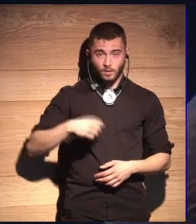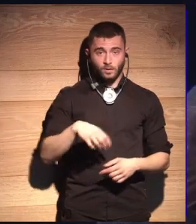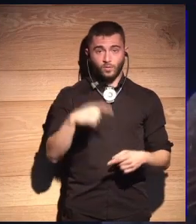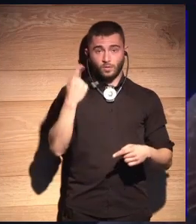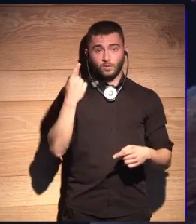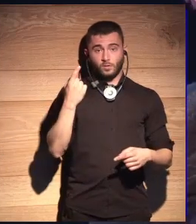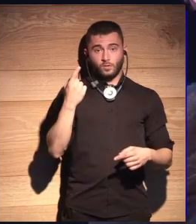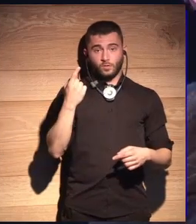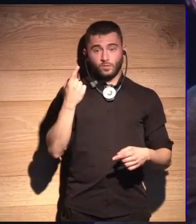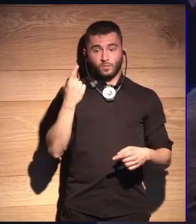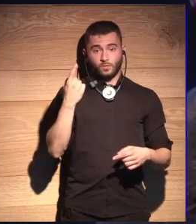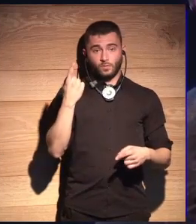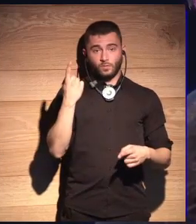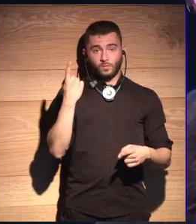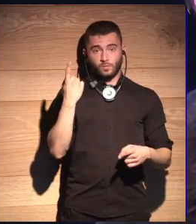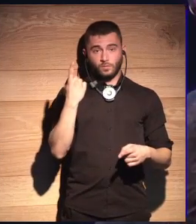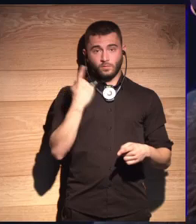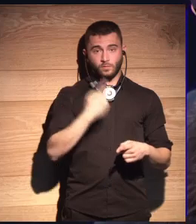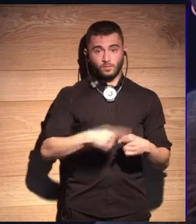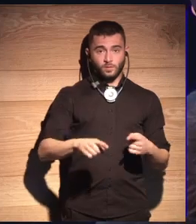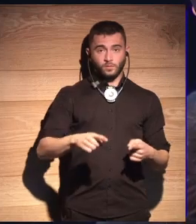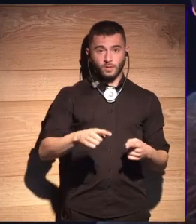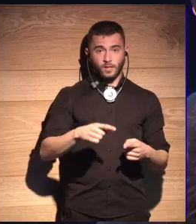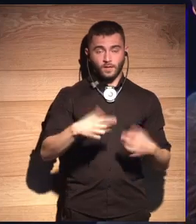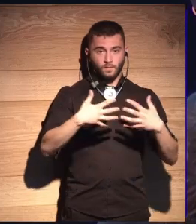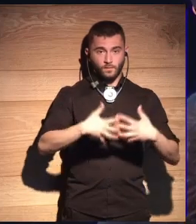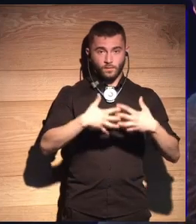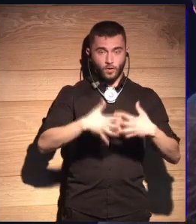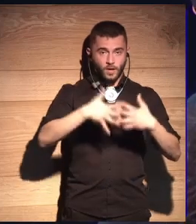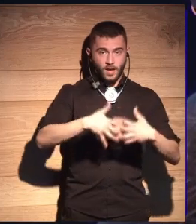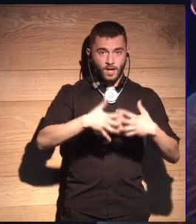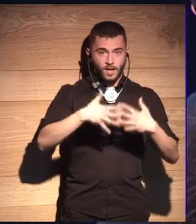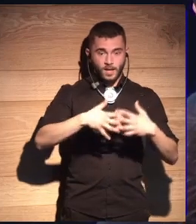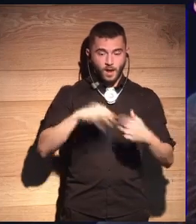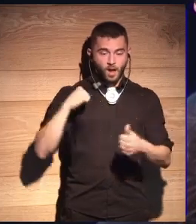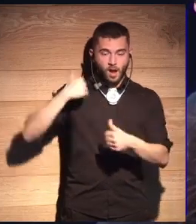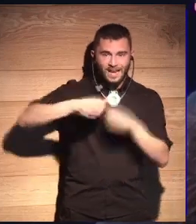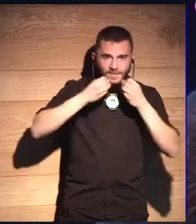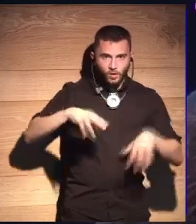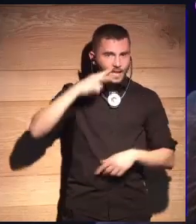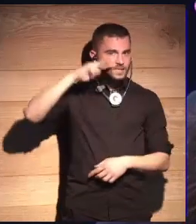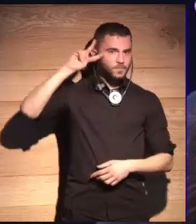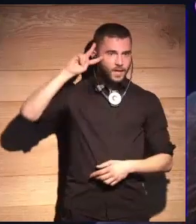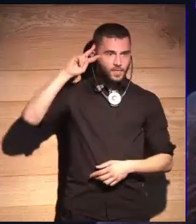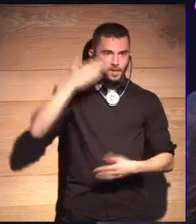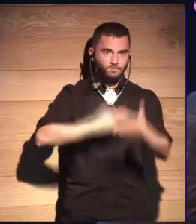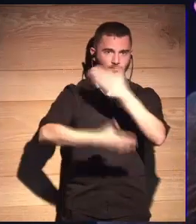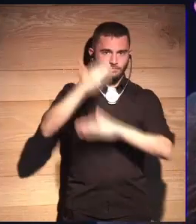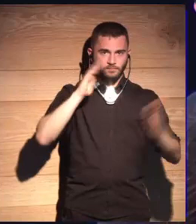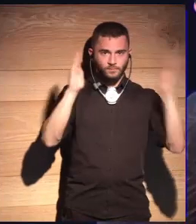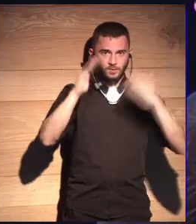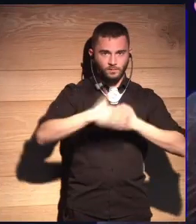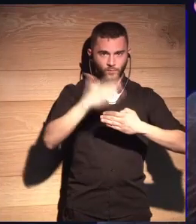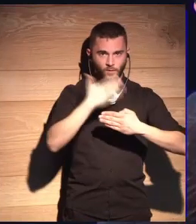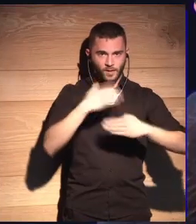always functioned throughout its history, and you're right that I, in the book, go back to the early modern times to talk about the origins of